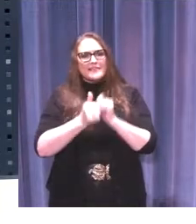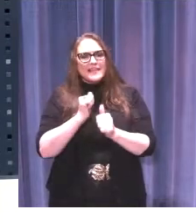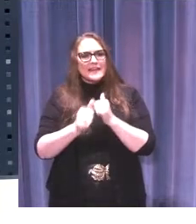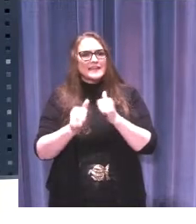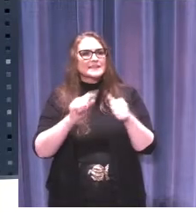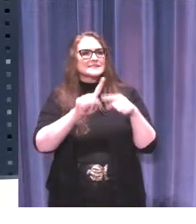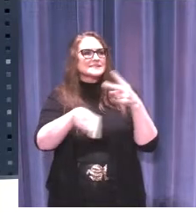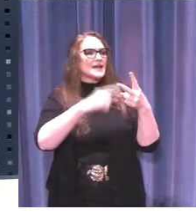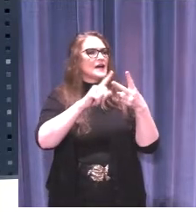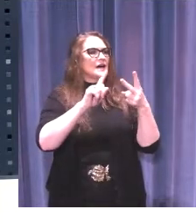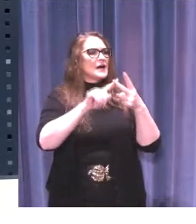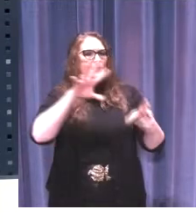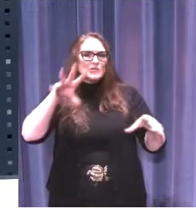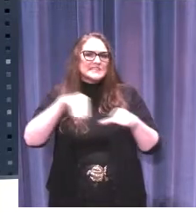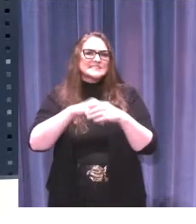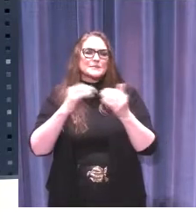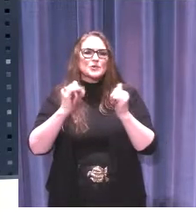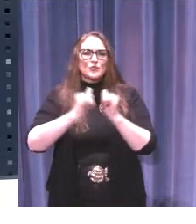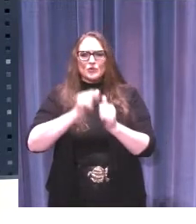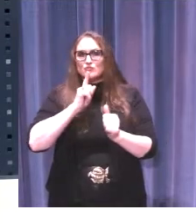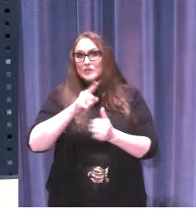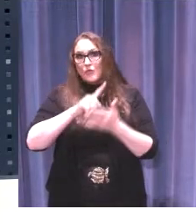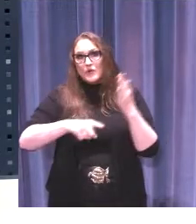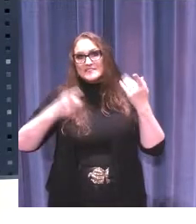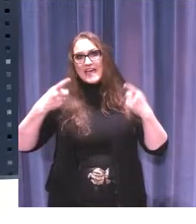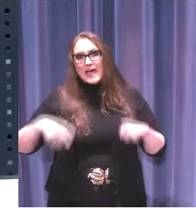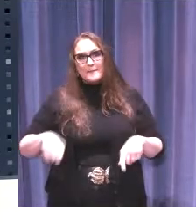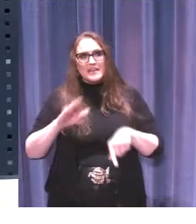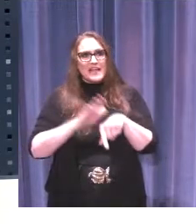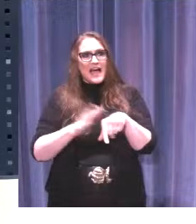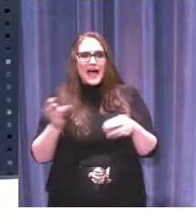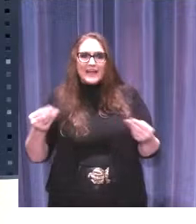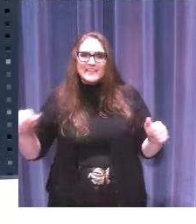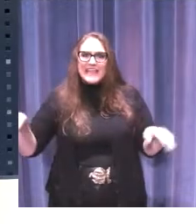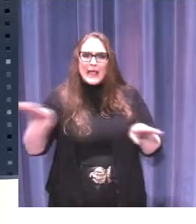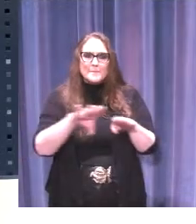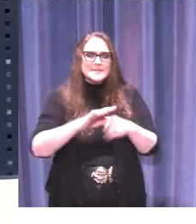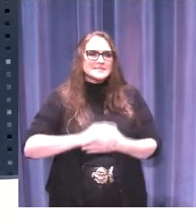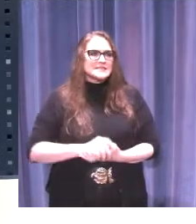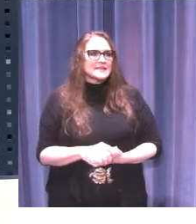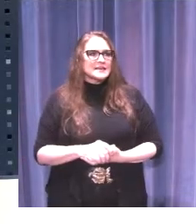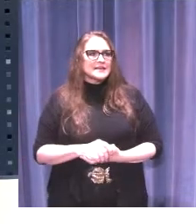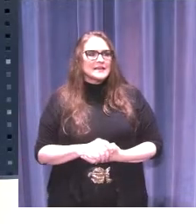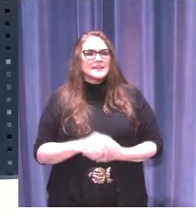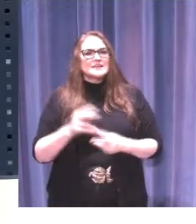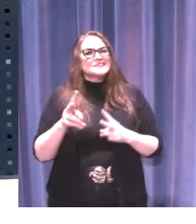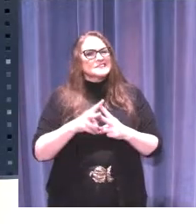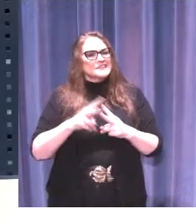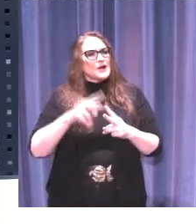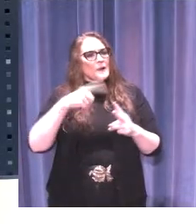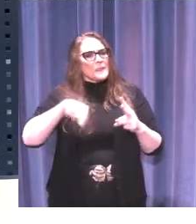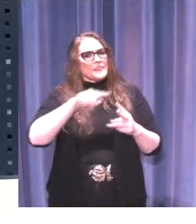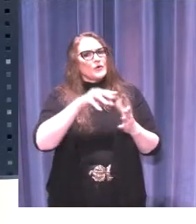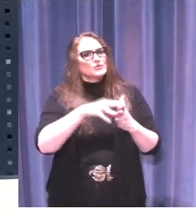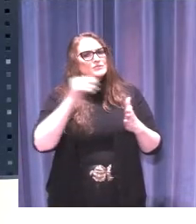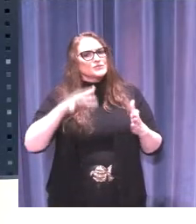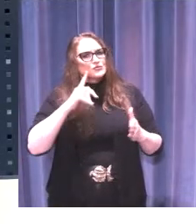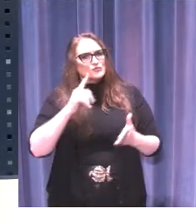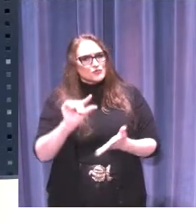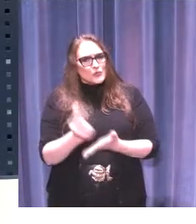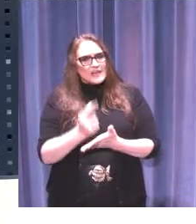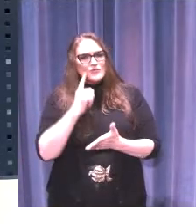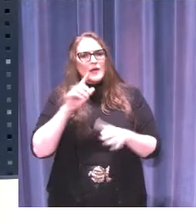participation in really what's happening on the campus, those students graduate